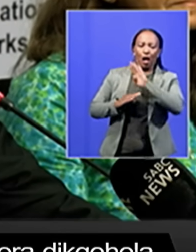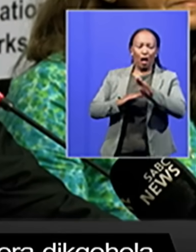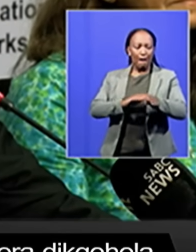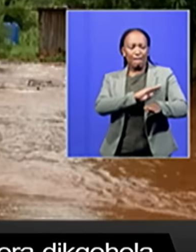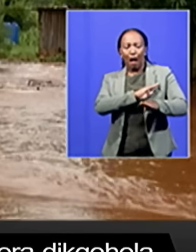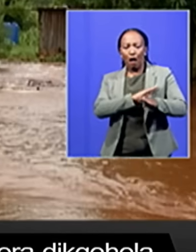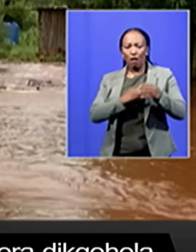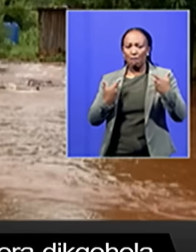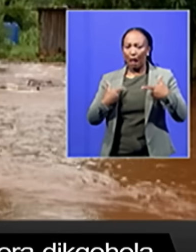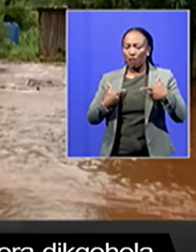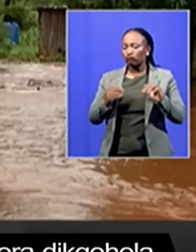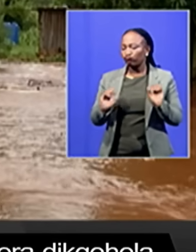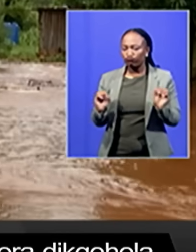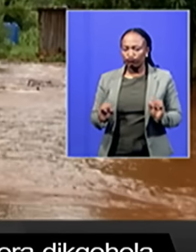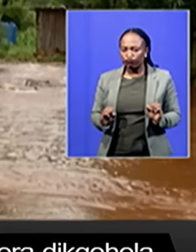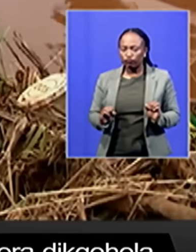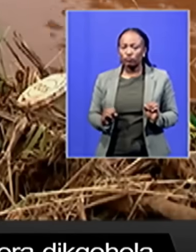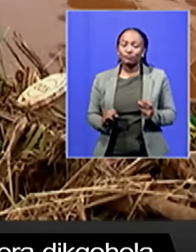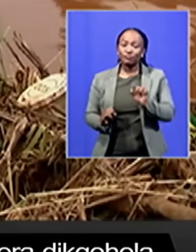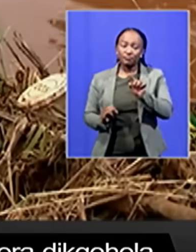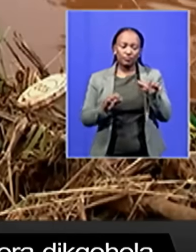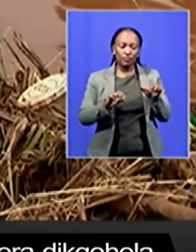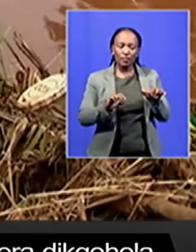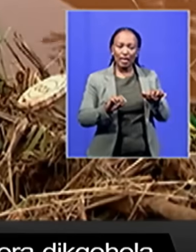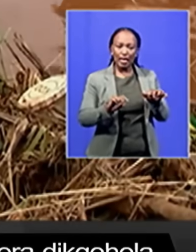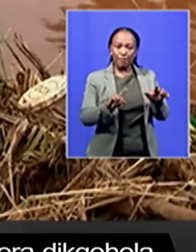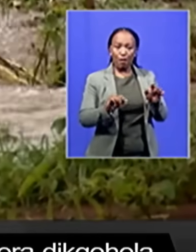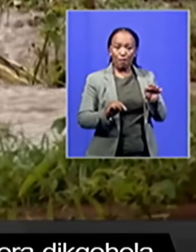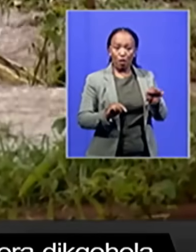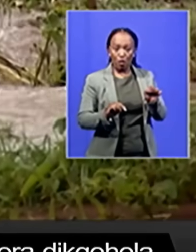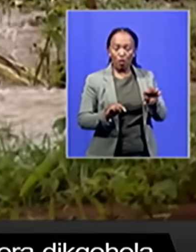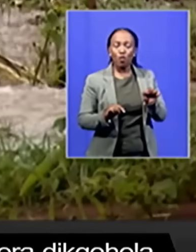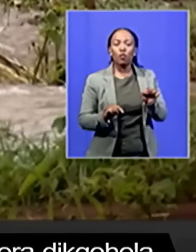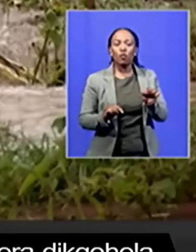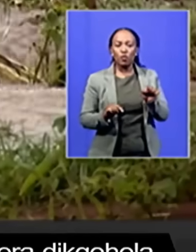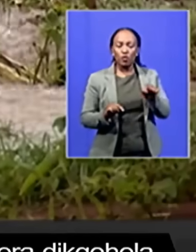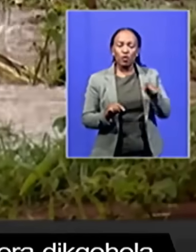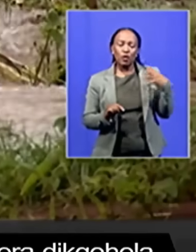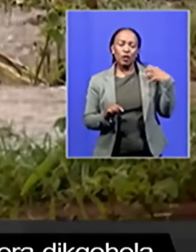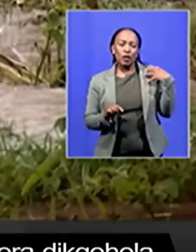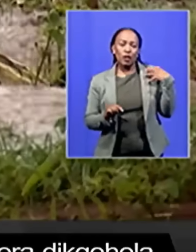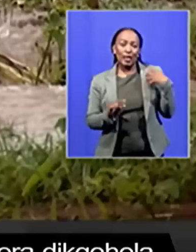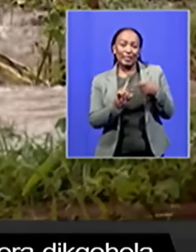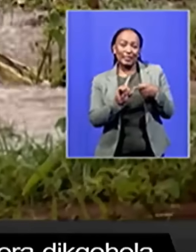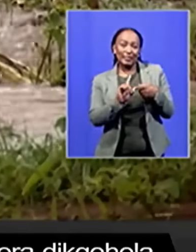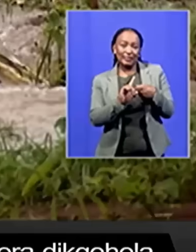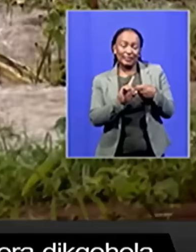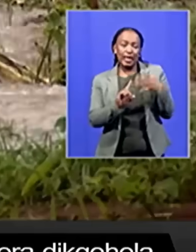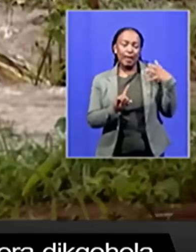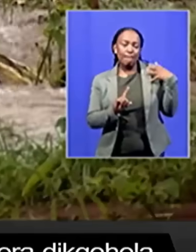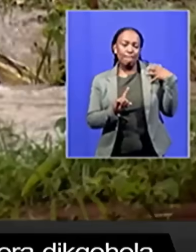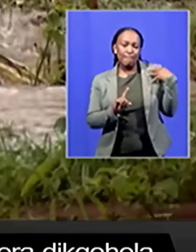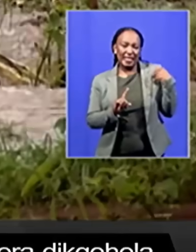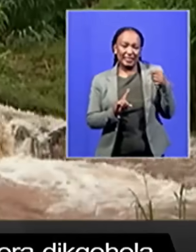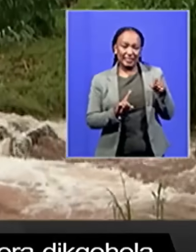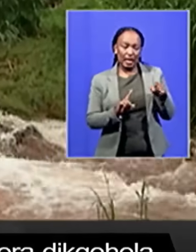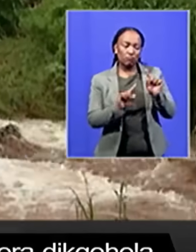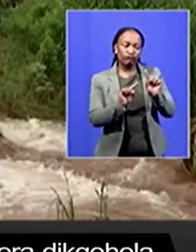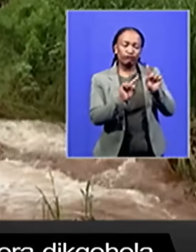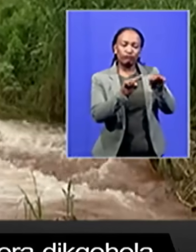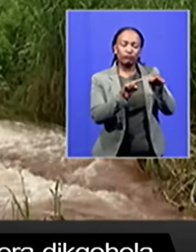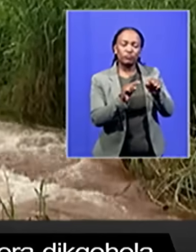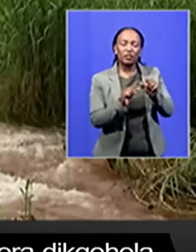for that. Ha re leba ka Limpopo re fumana hore letona la naha la bodulo ba setjhaba Thembi Semelane o ne a etetse